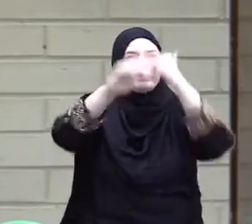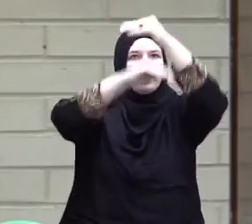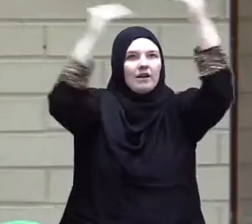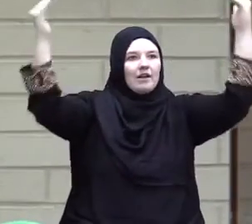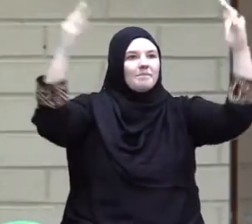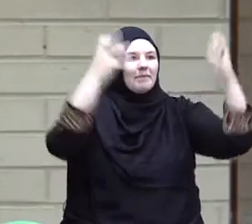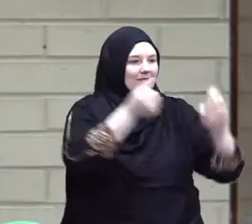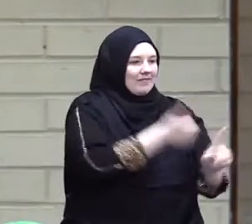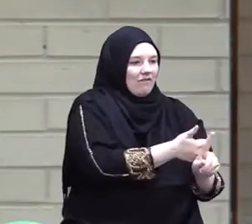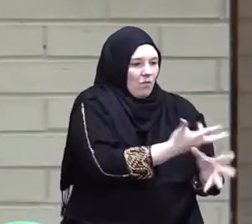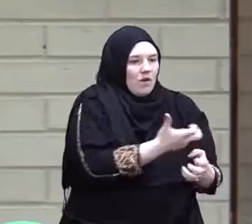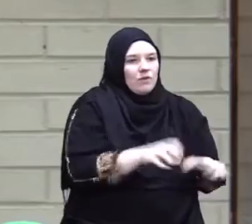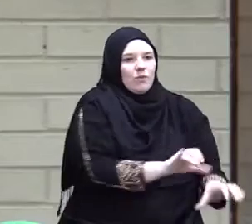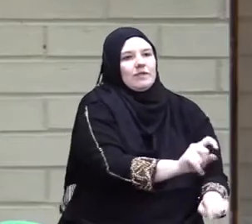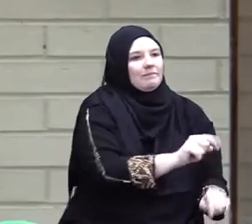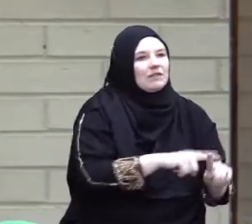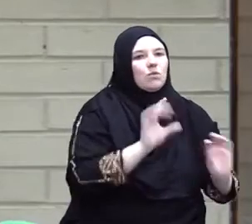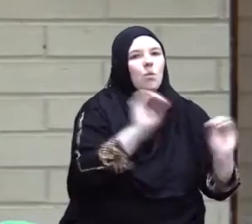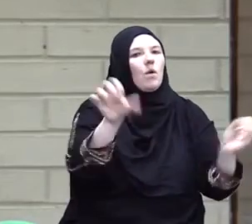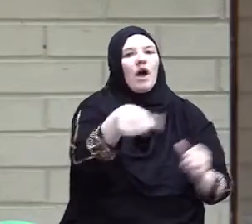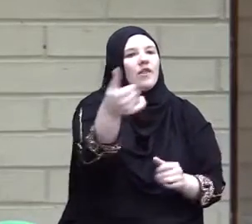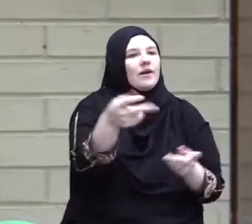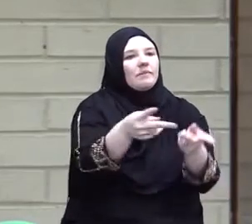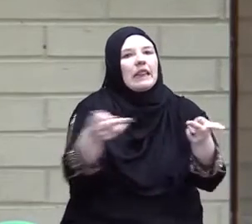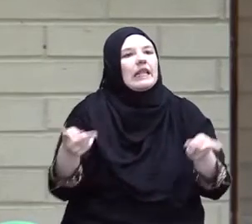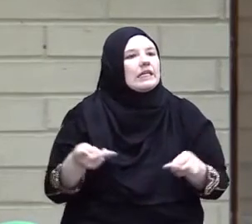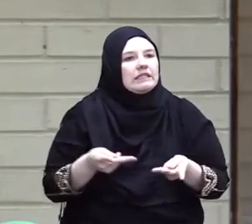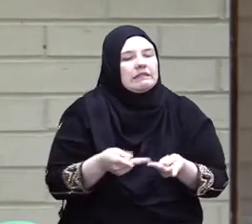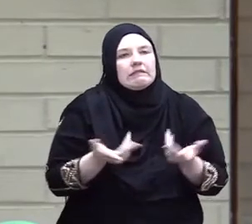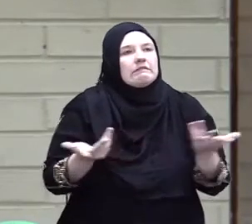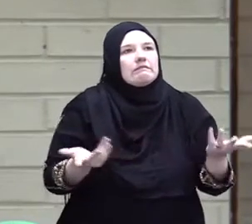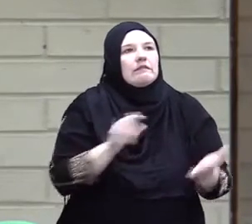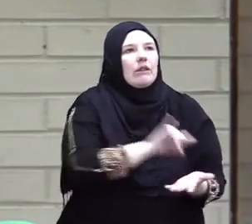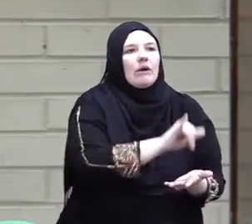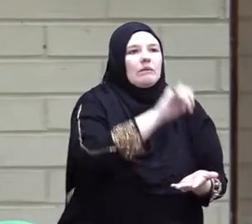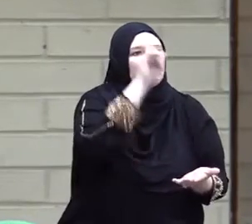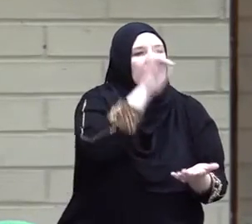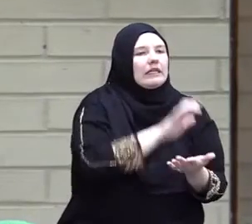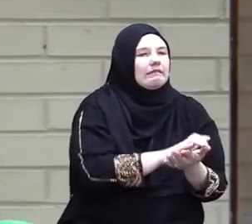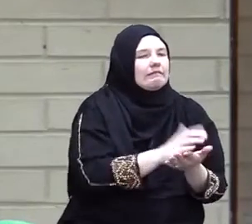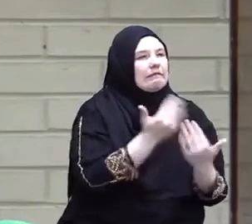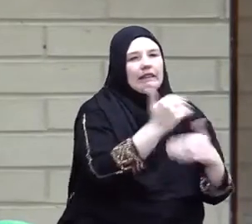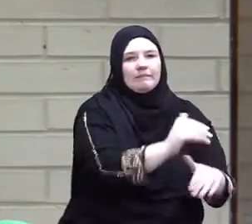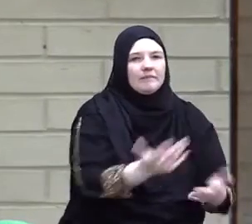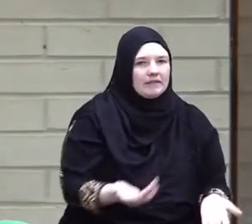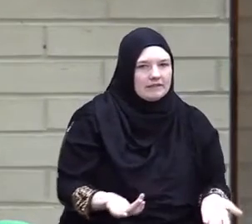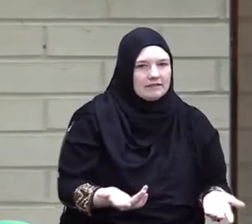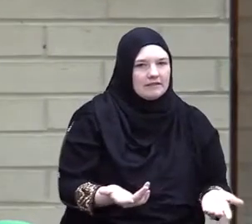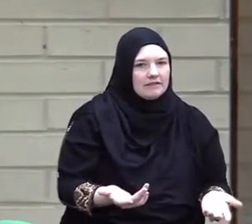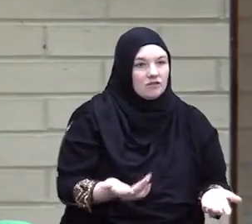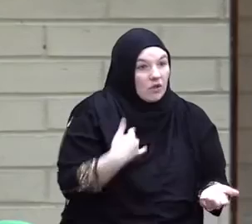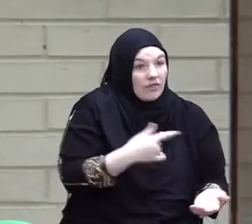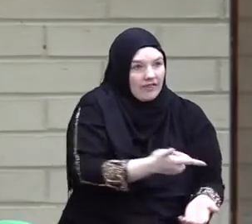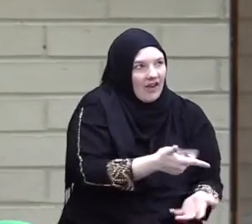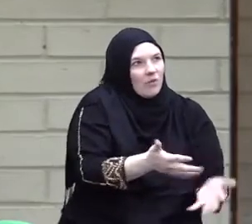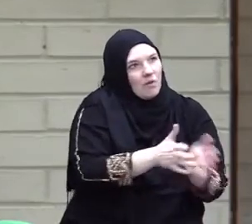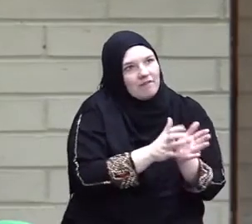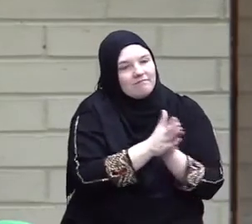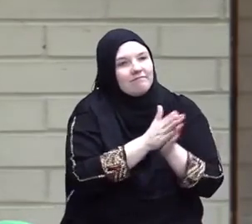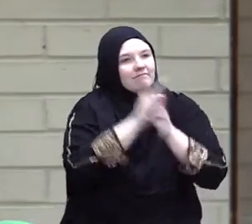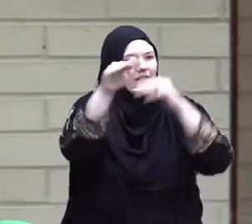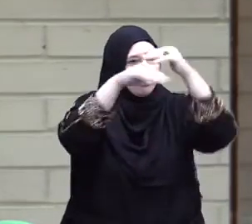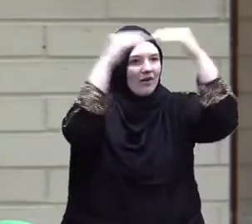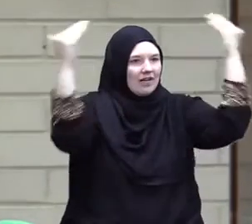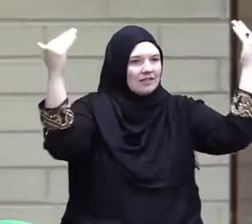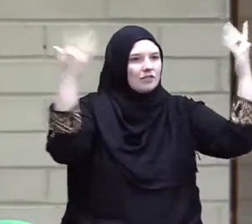with their own hands here because they have no other place, according to their belief or lack thereof, to call paradise, so they want